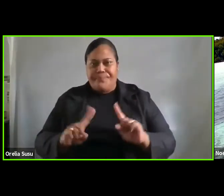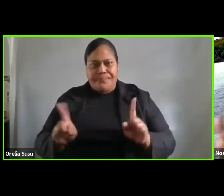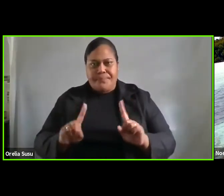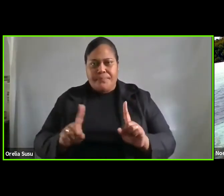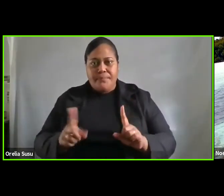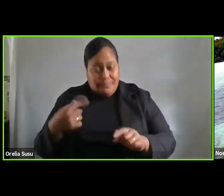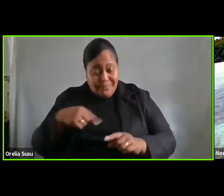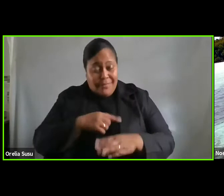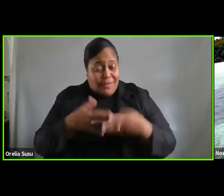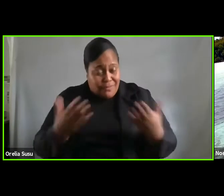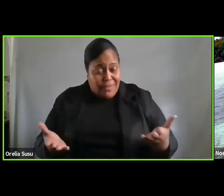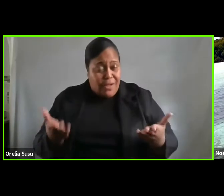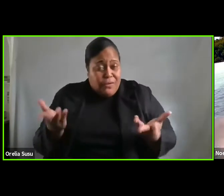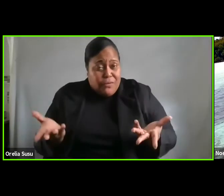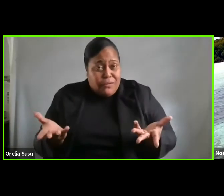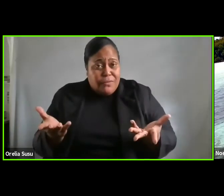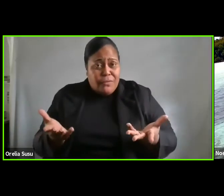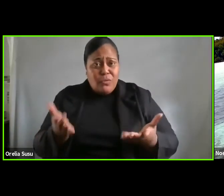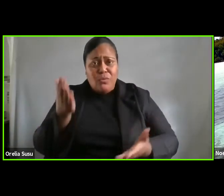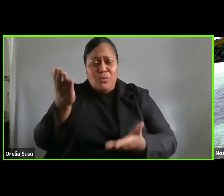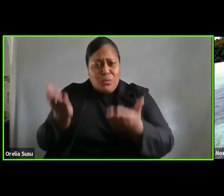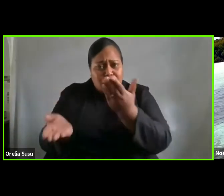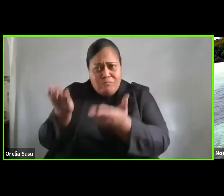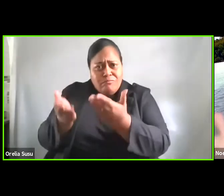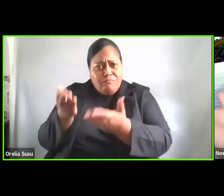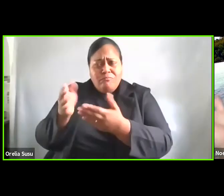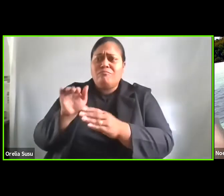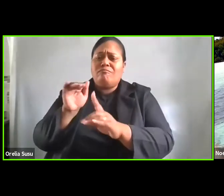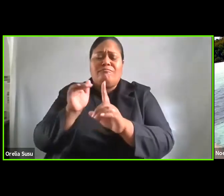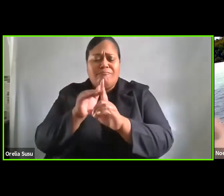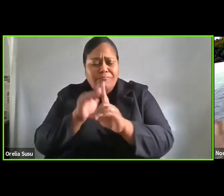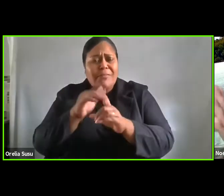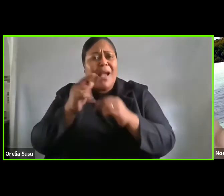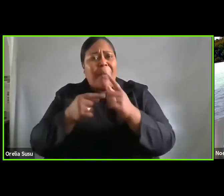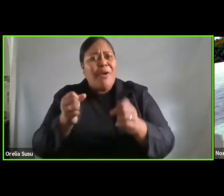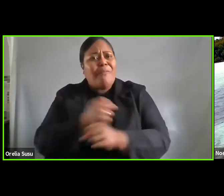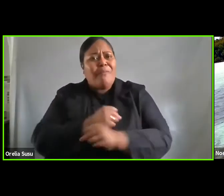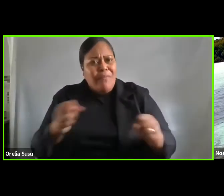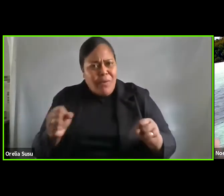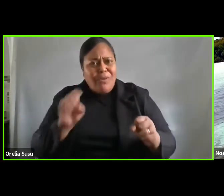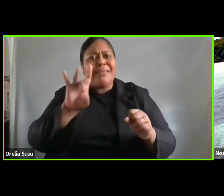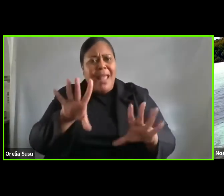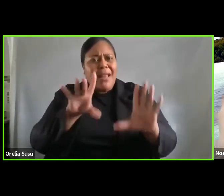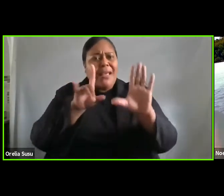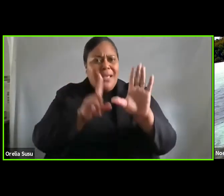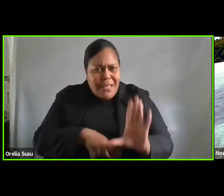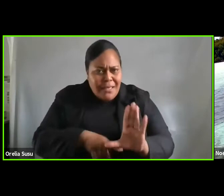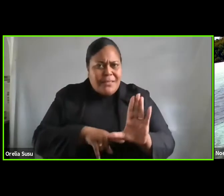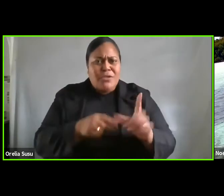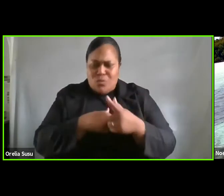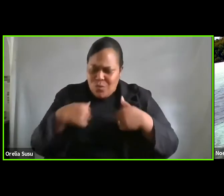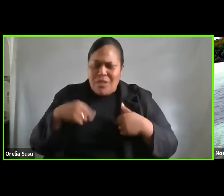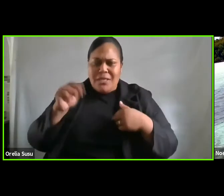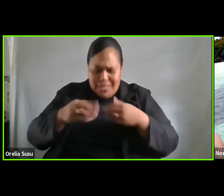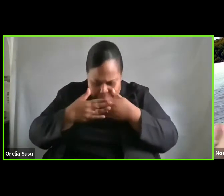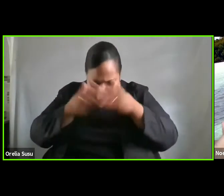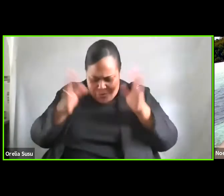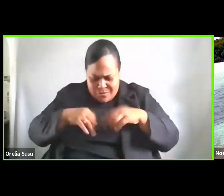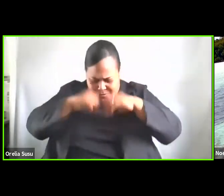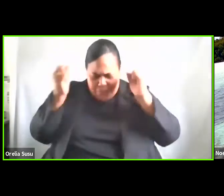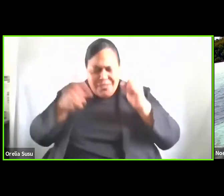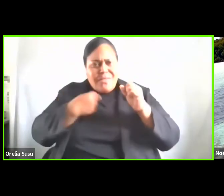in the negotiation of power that's what we've been doing for 10 years is being really open and authentic with ourselves and with communities and saying